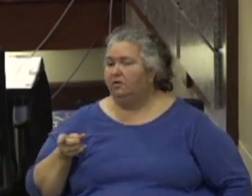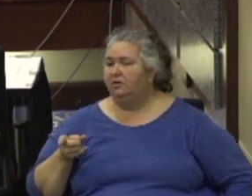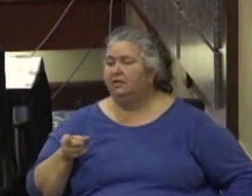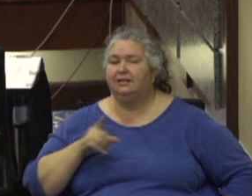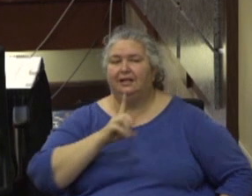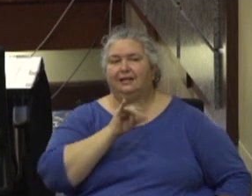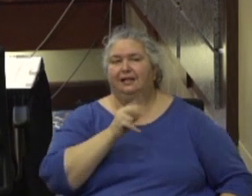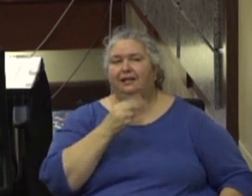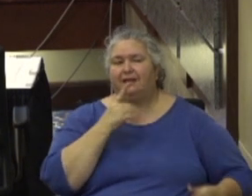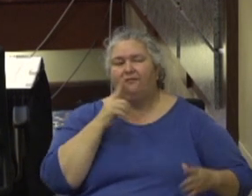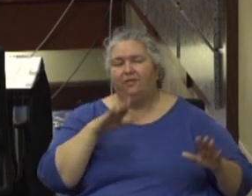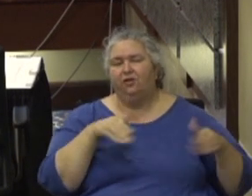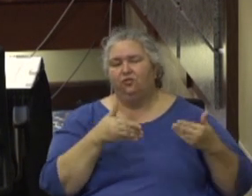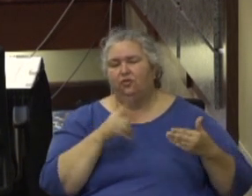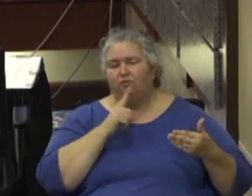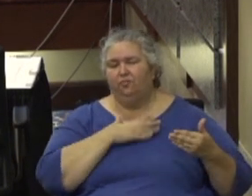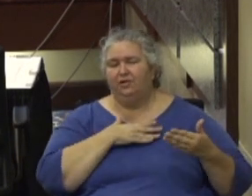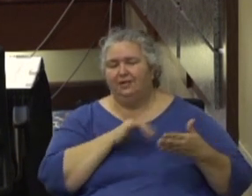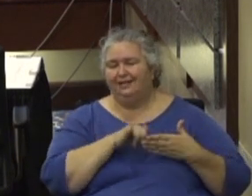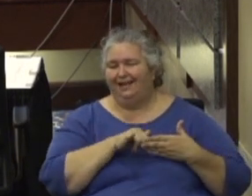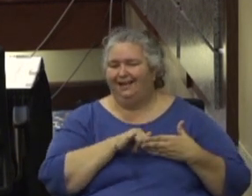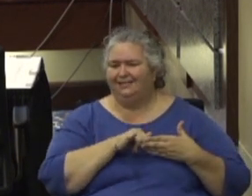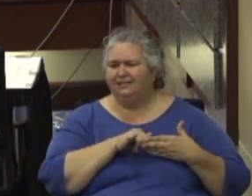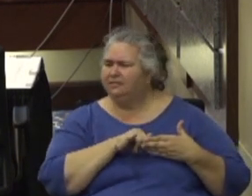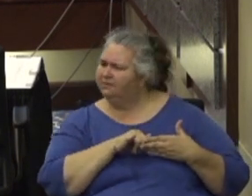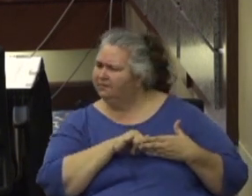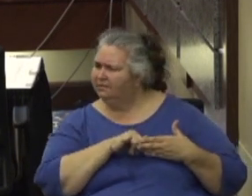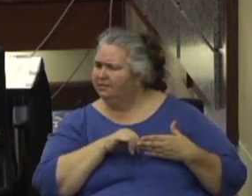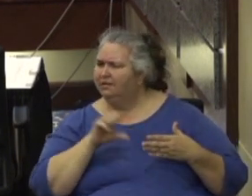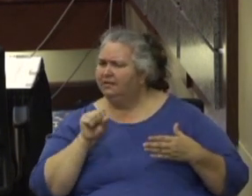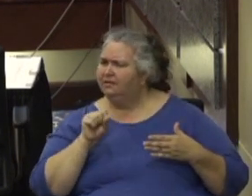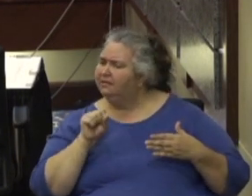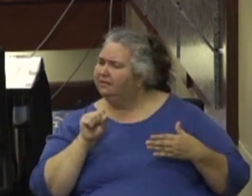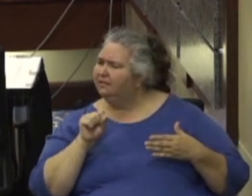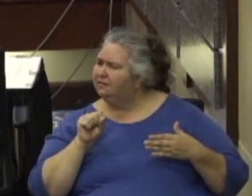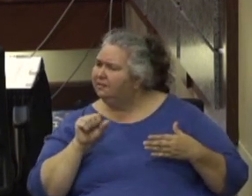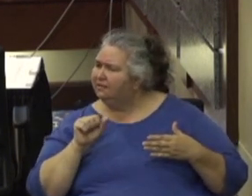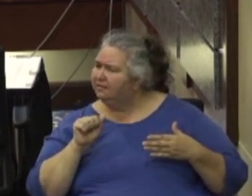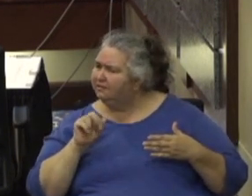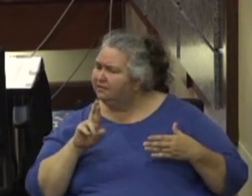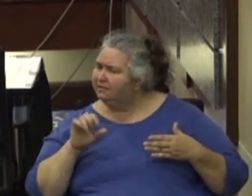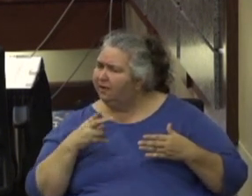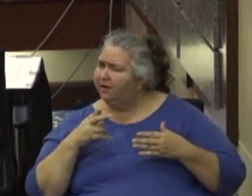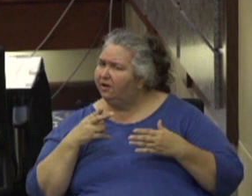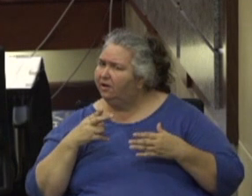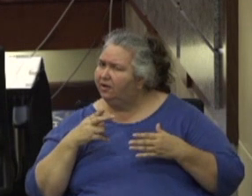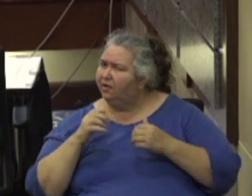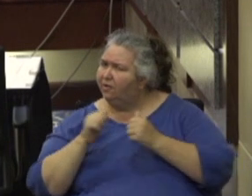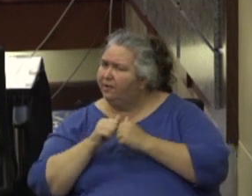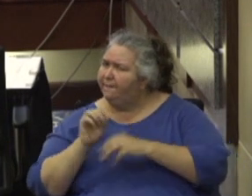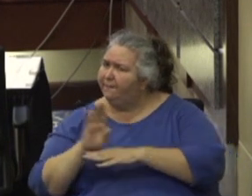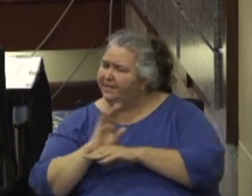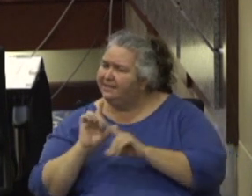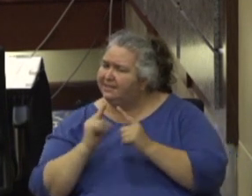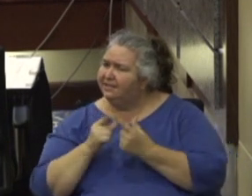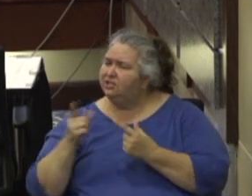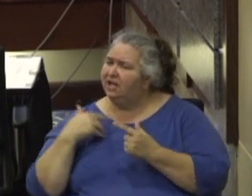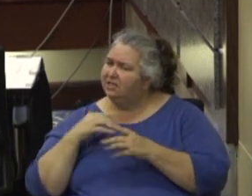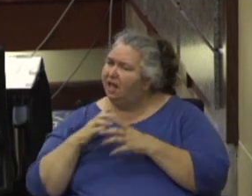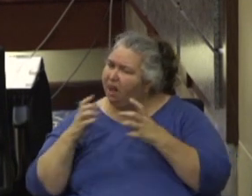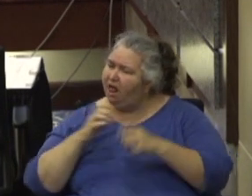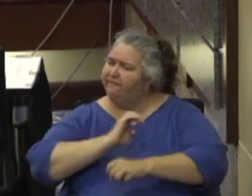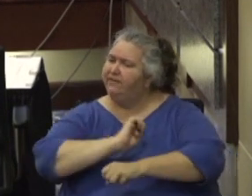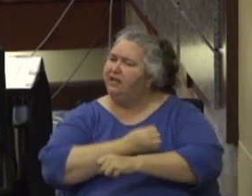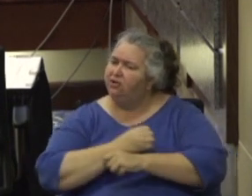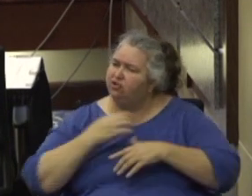with KSR Advantage Consulting, head of Waco Business League, and got a lot of energy and commitment to this thing.